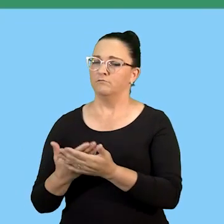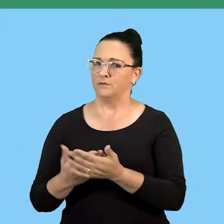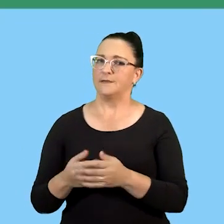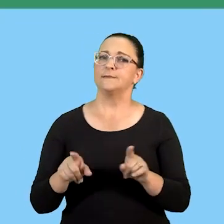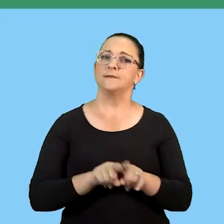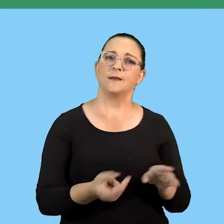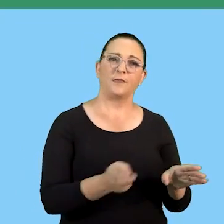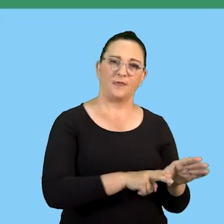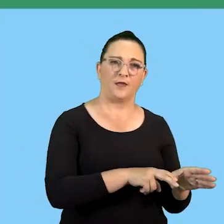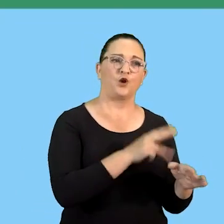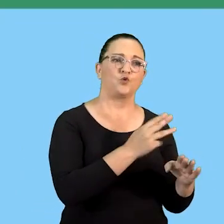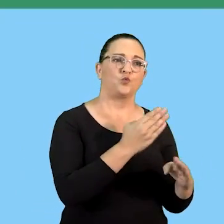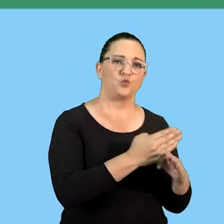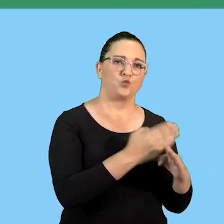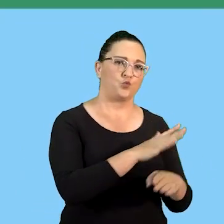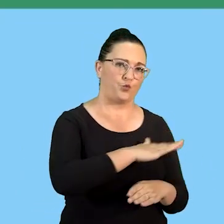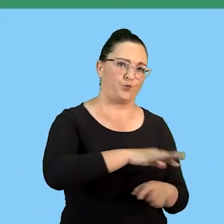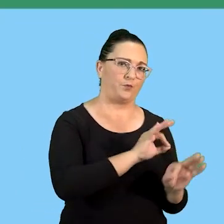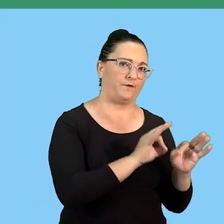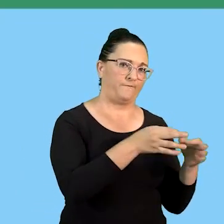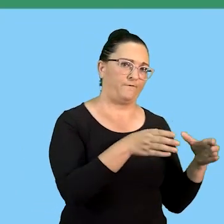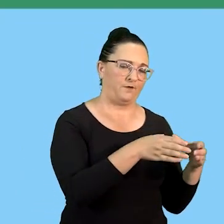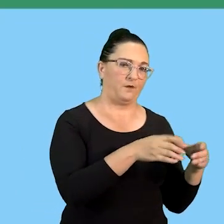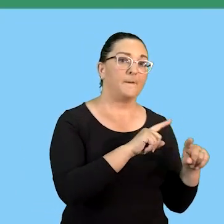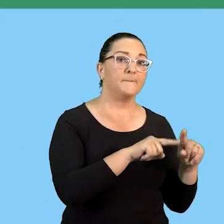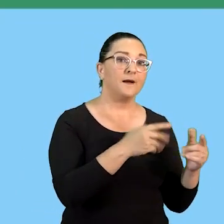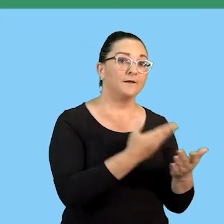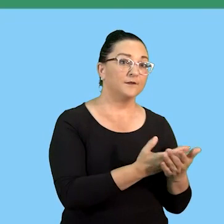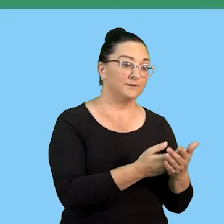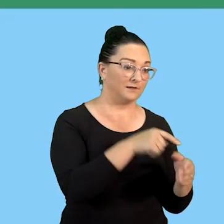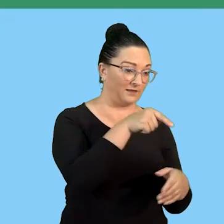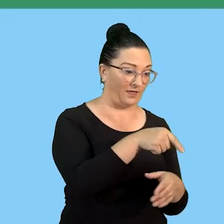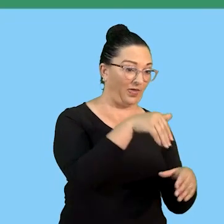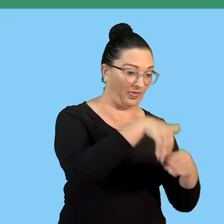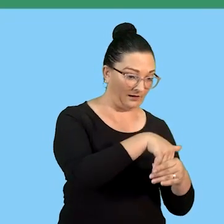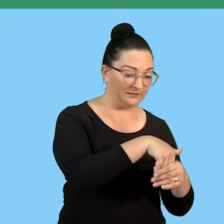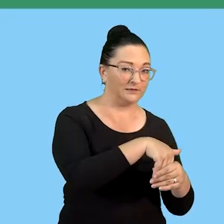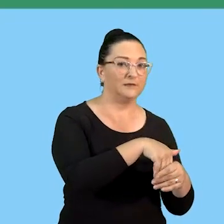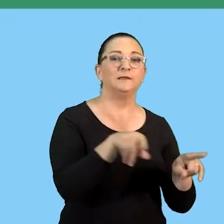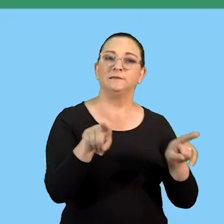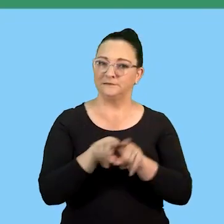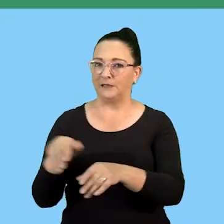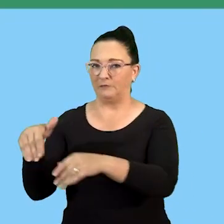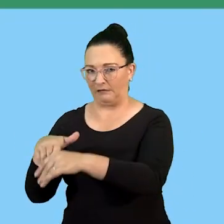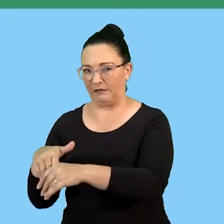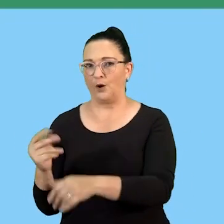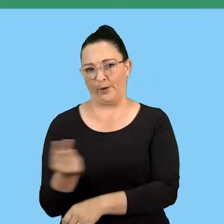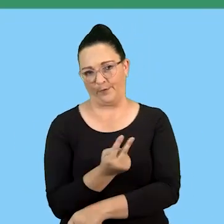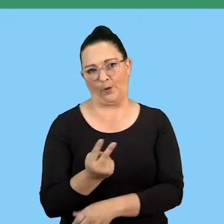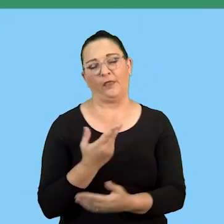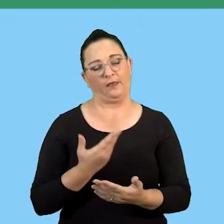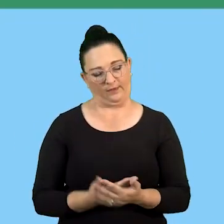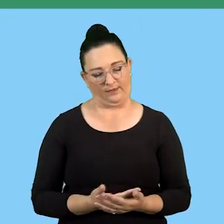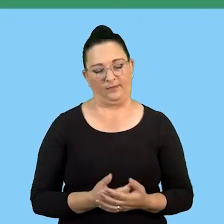a workplace forums. But those two are different, and you can still be in a workplace forum and also be a trade union